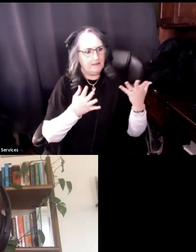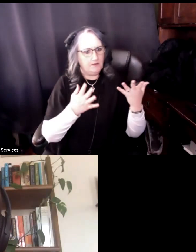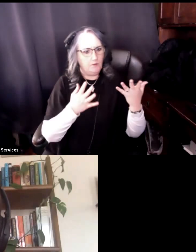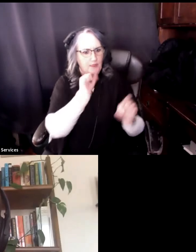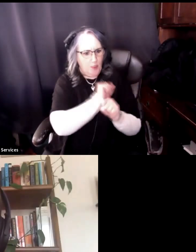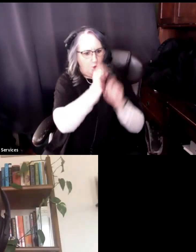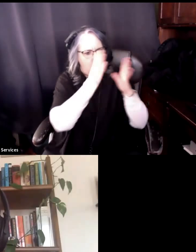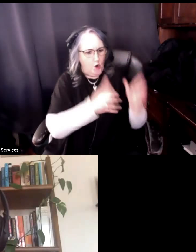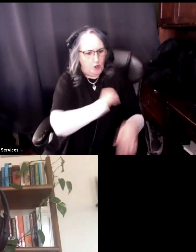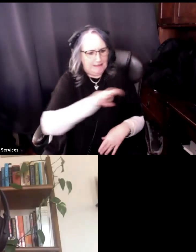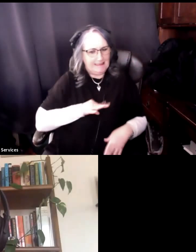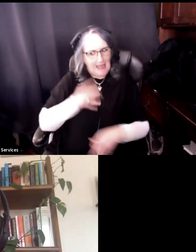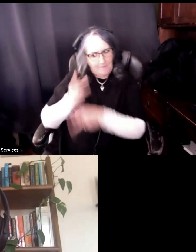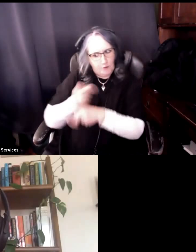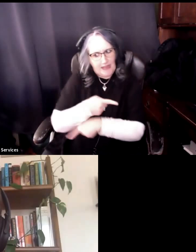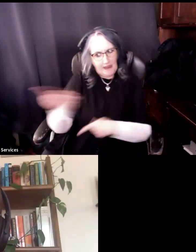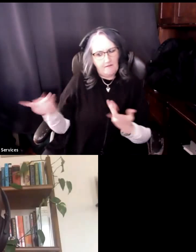vaccines?